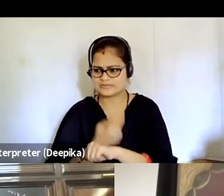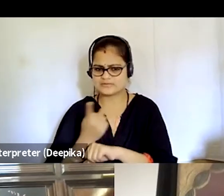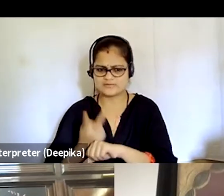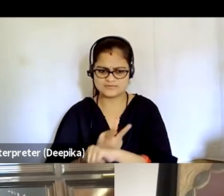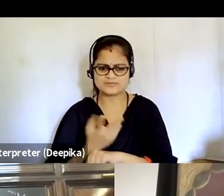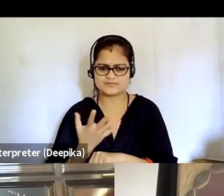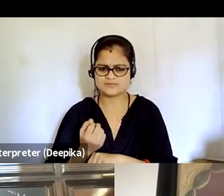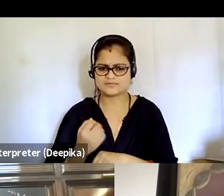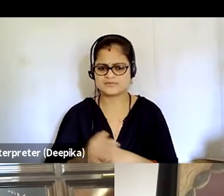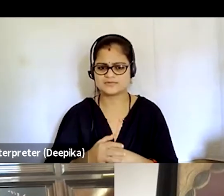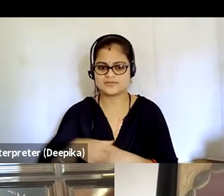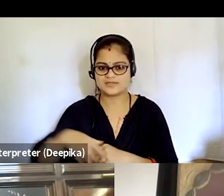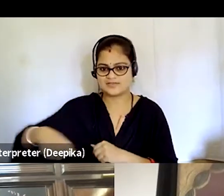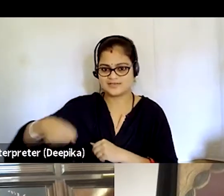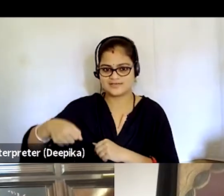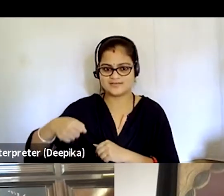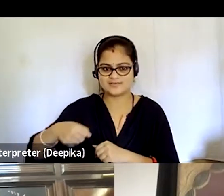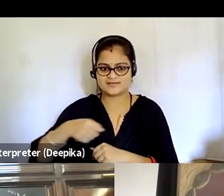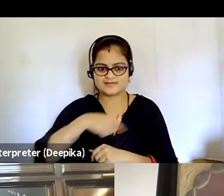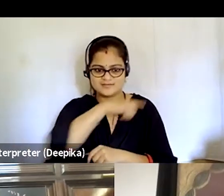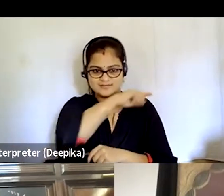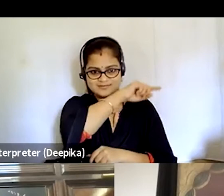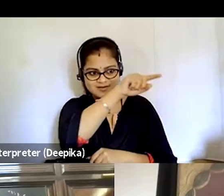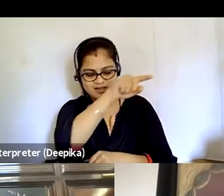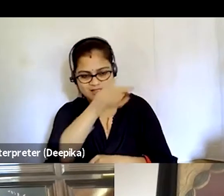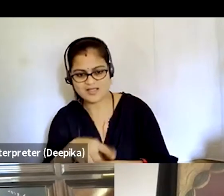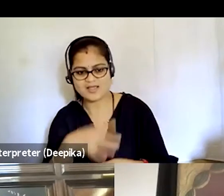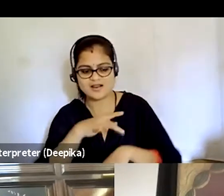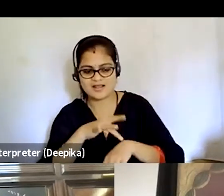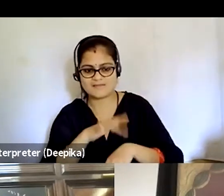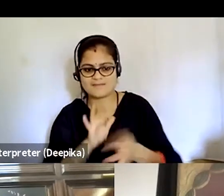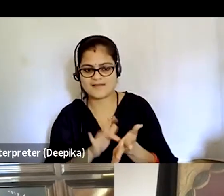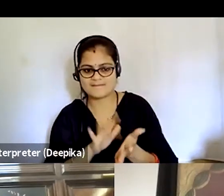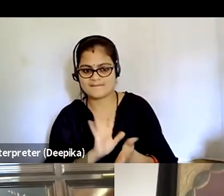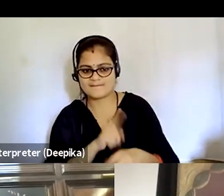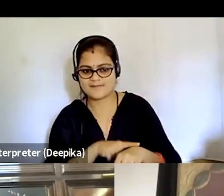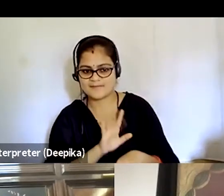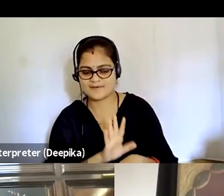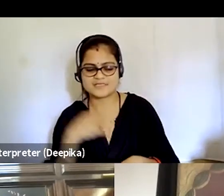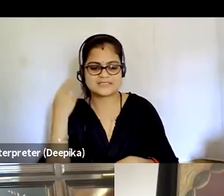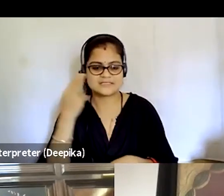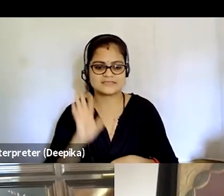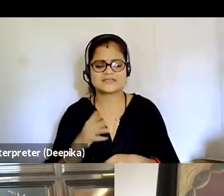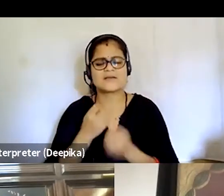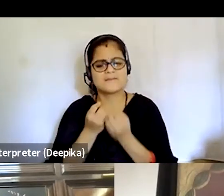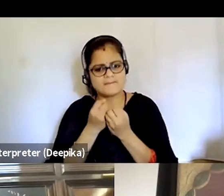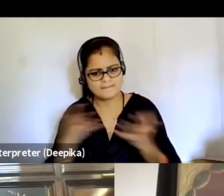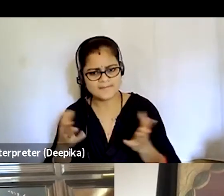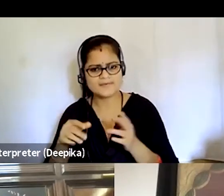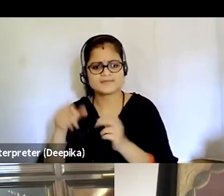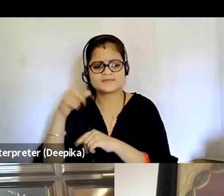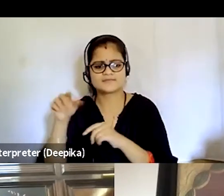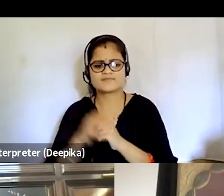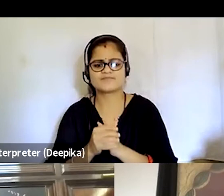where the luggage was being rolled over. And so a lot of artists, I mean, even with